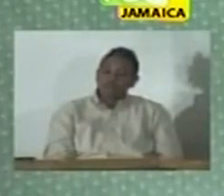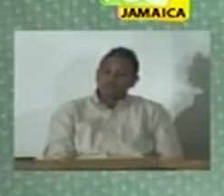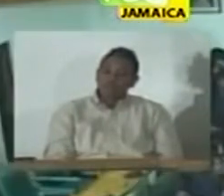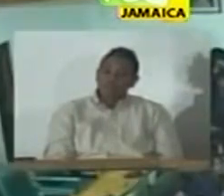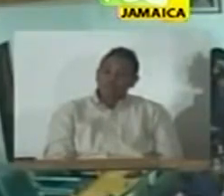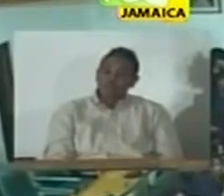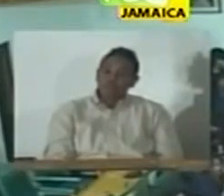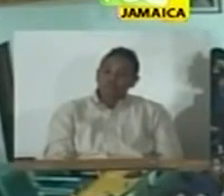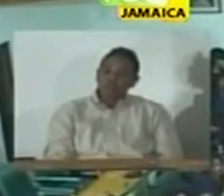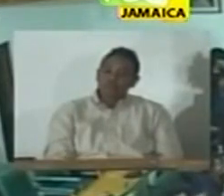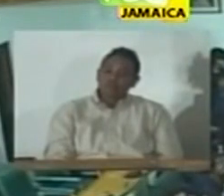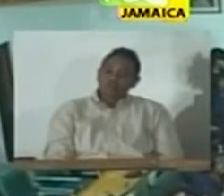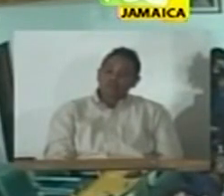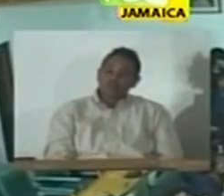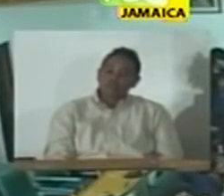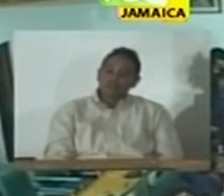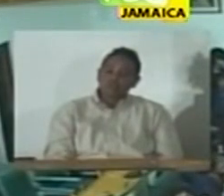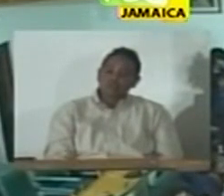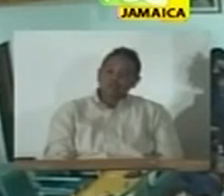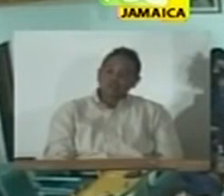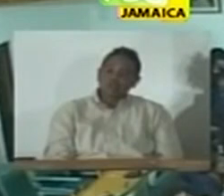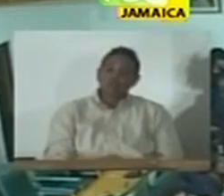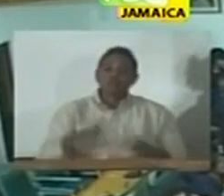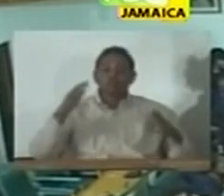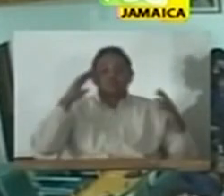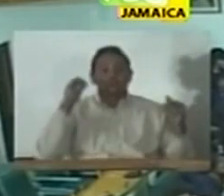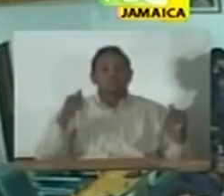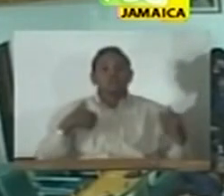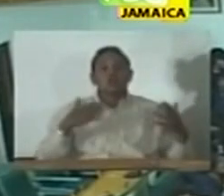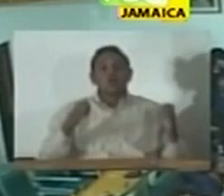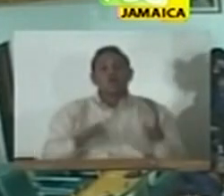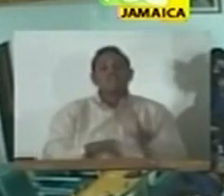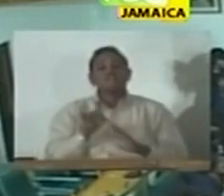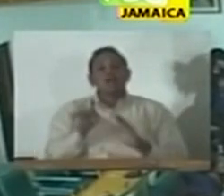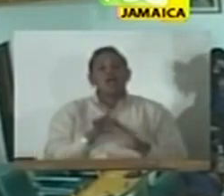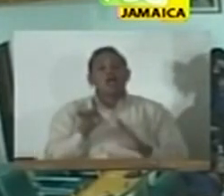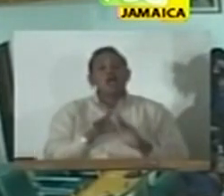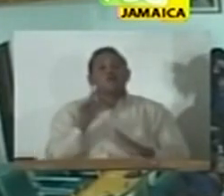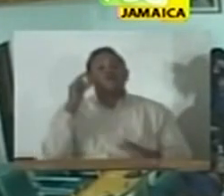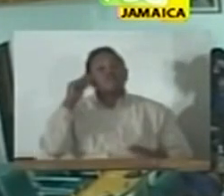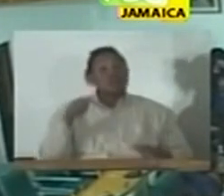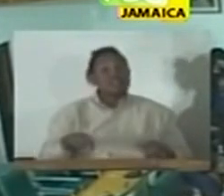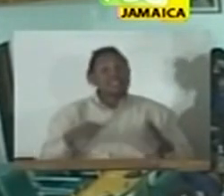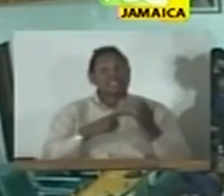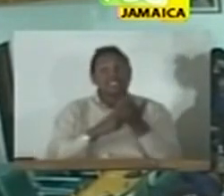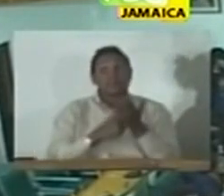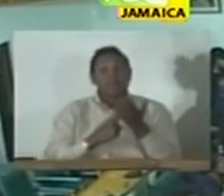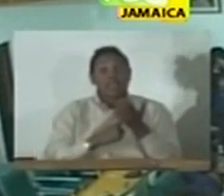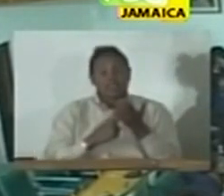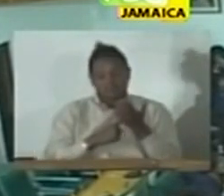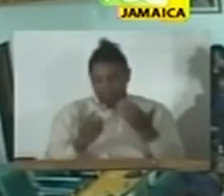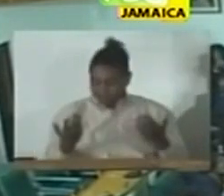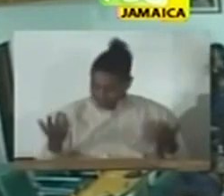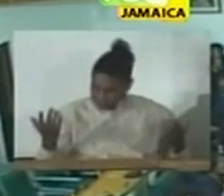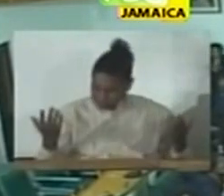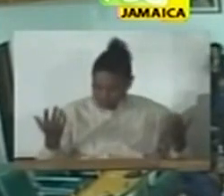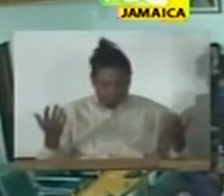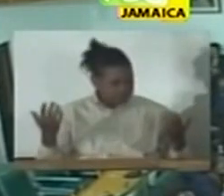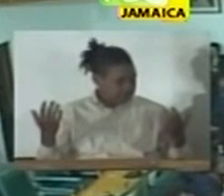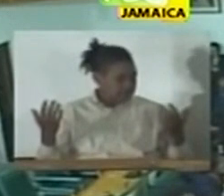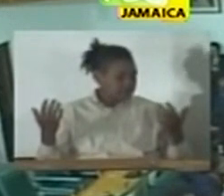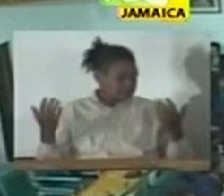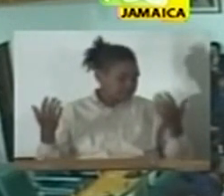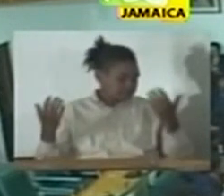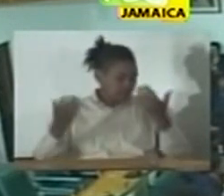I want to find out, you see, for this debate and in